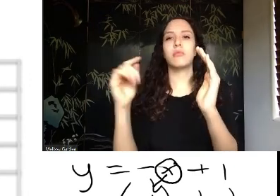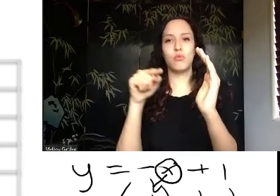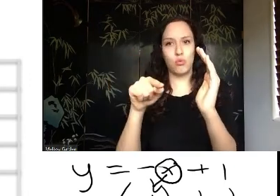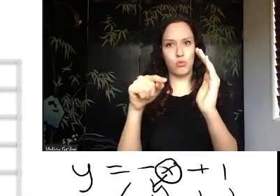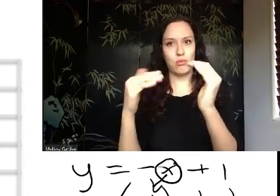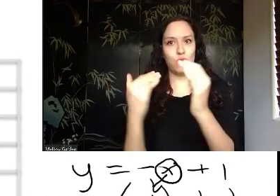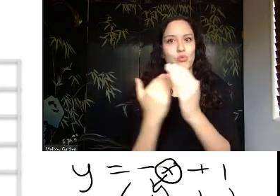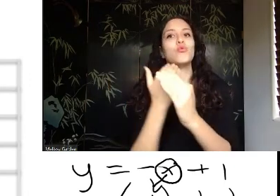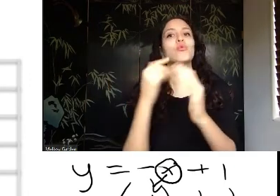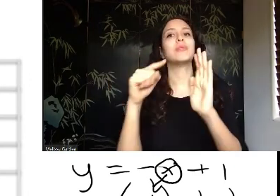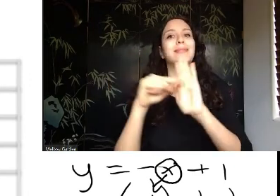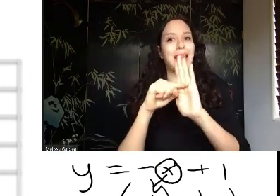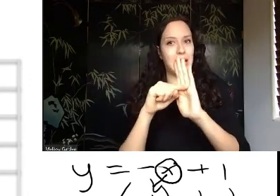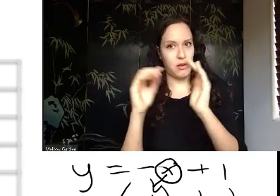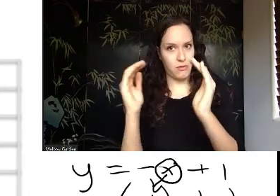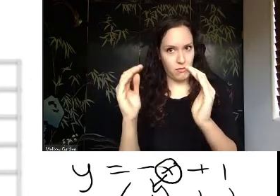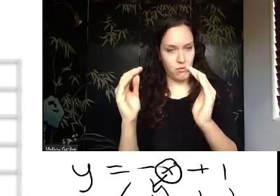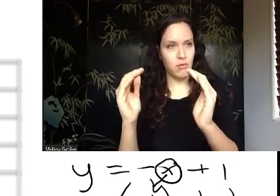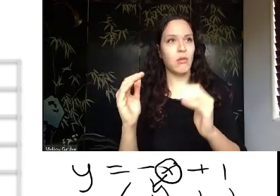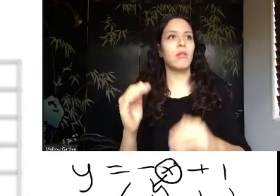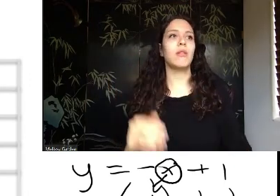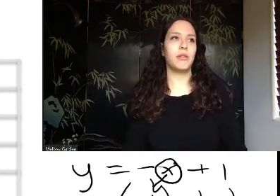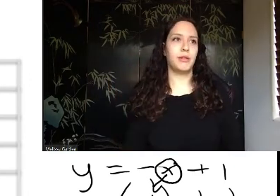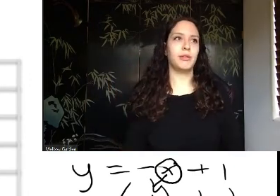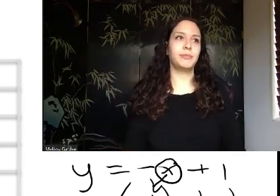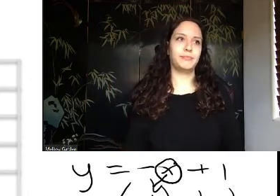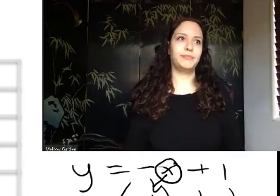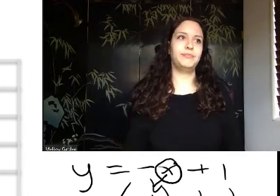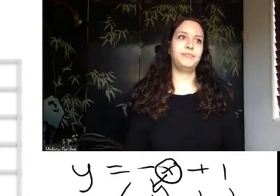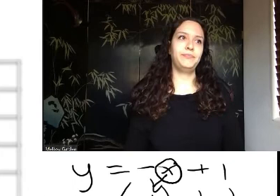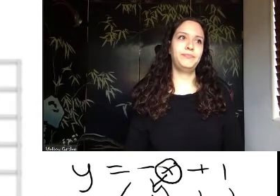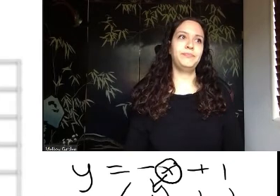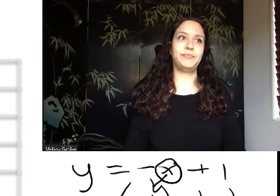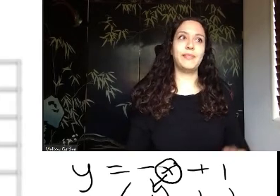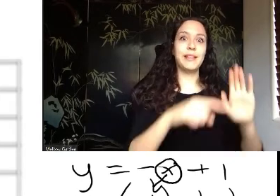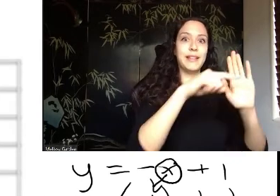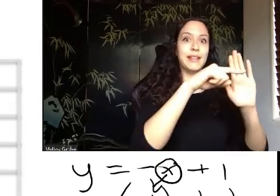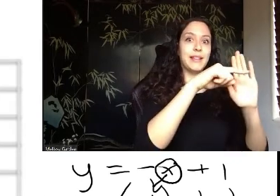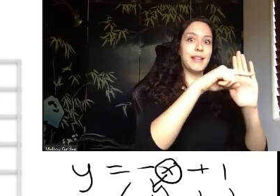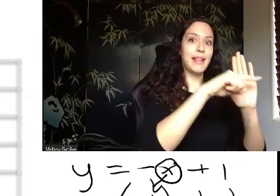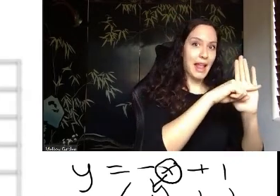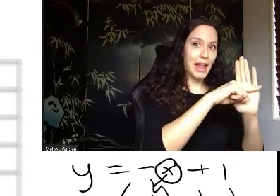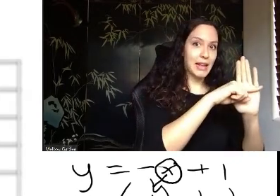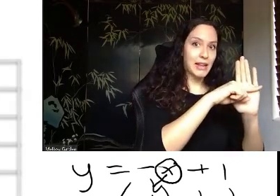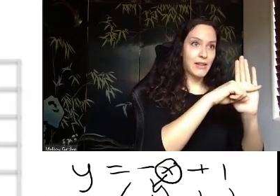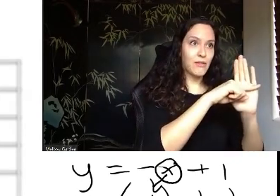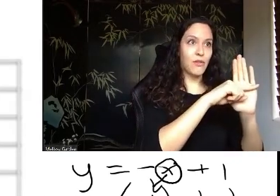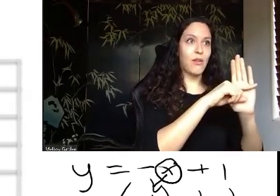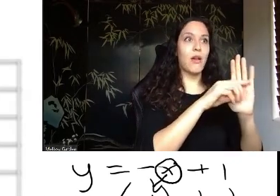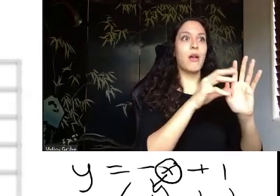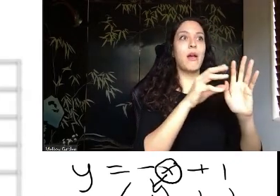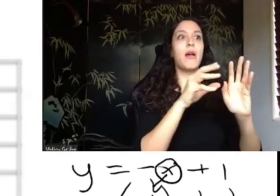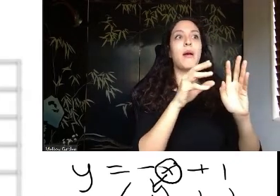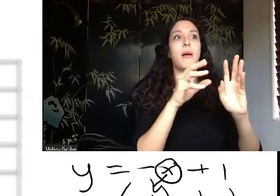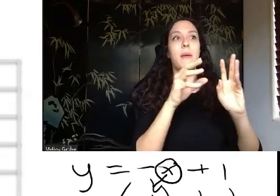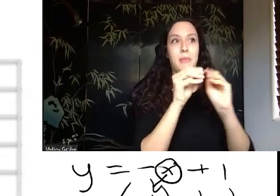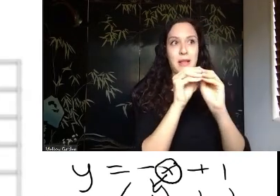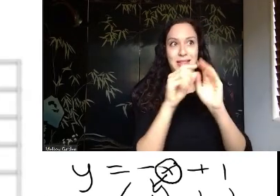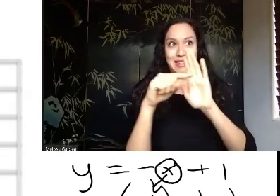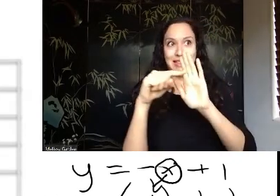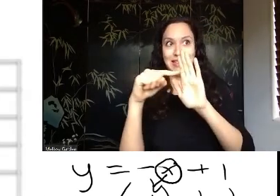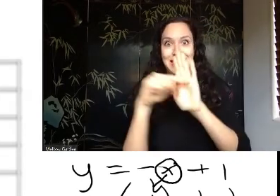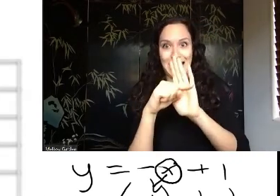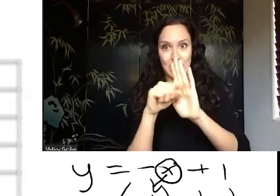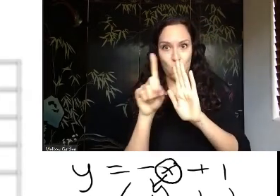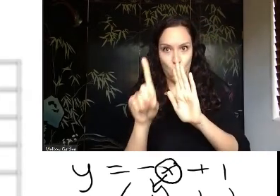equals -1 times -1, or if you remember from 6th grade math, that's actually the notation of opposite. The